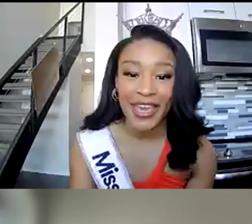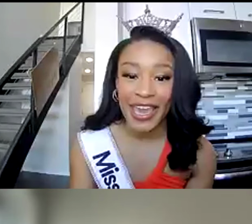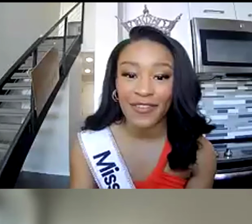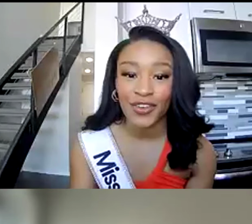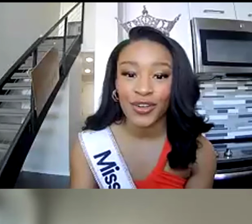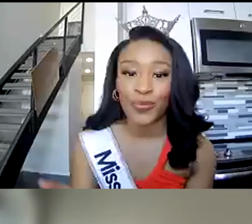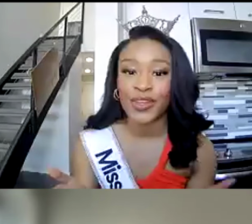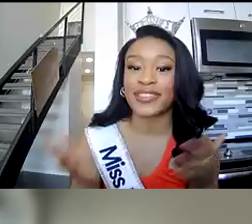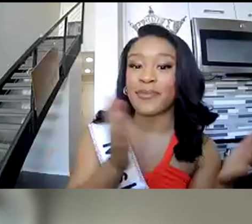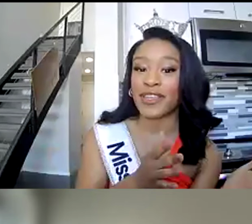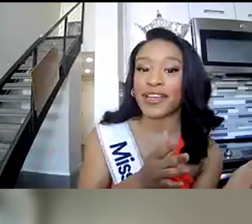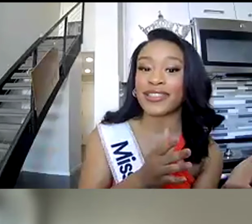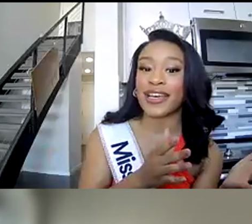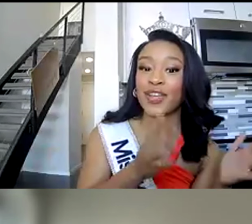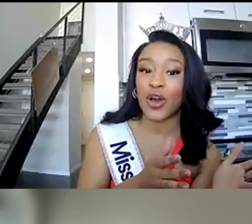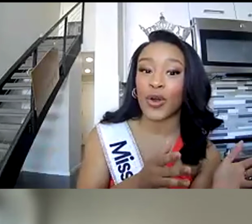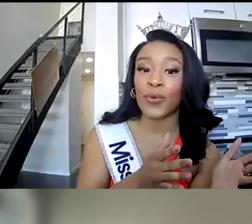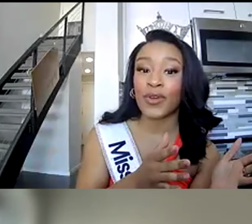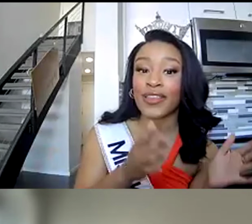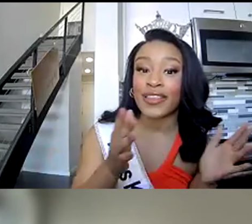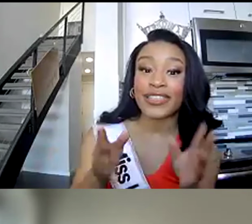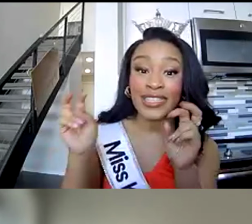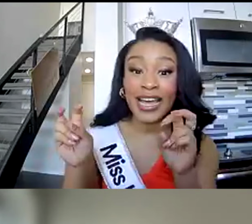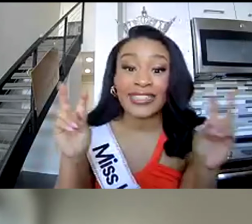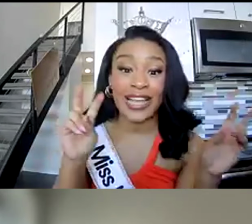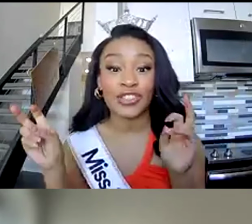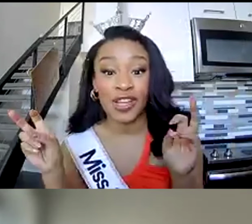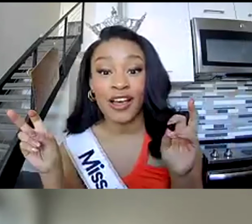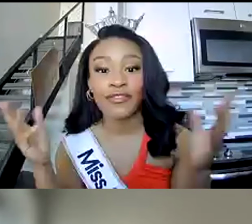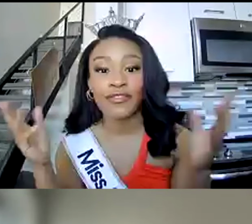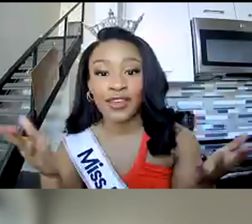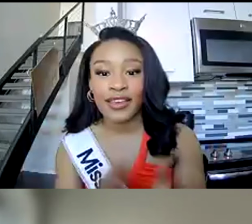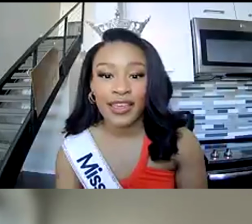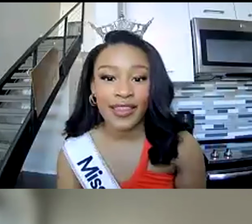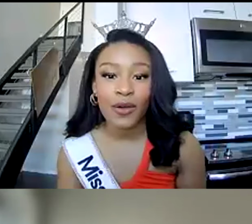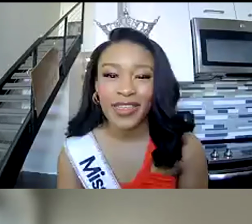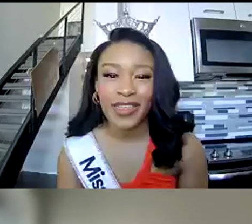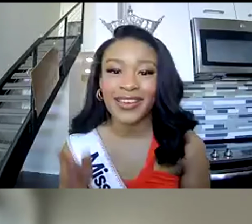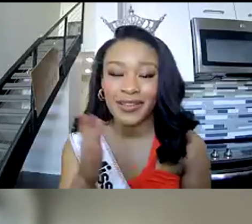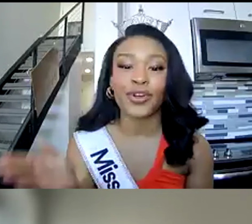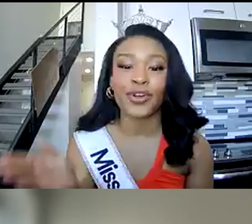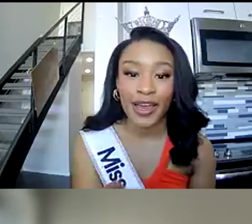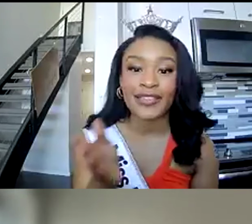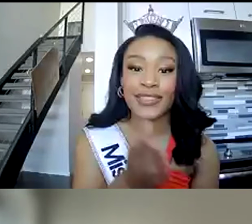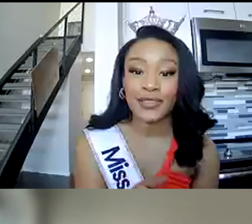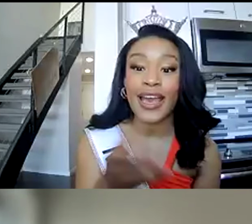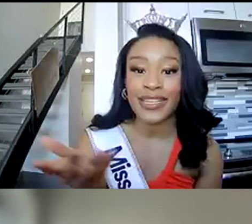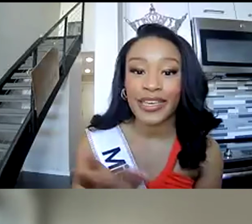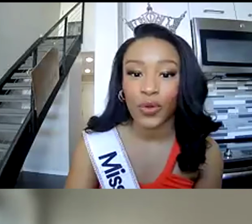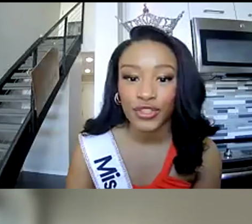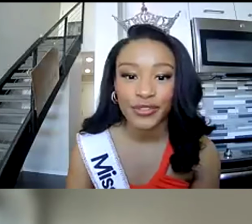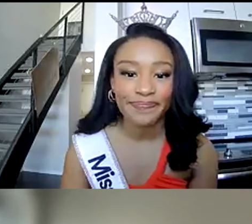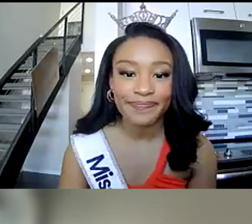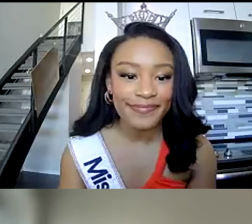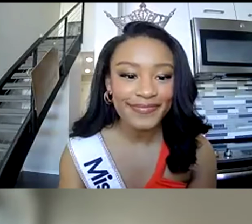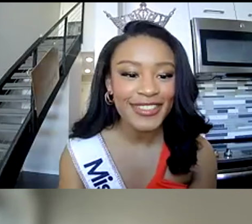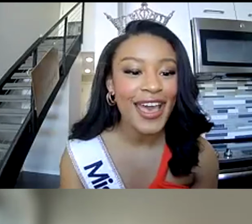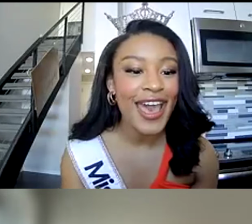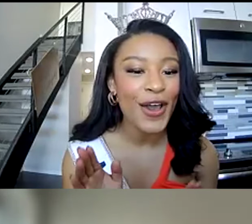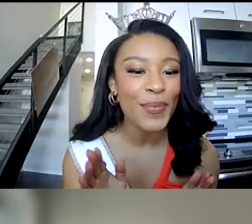validating that behavior with something that says, oh, this is like last love, in that way that could progress as they get